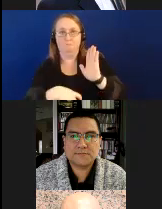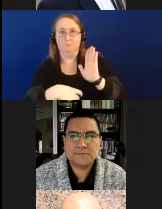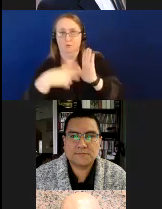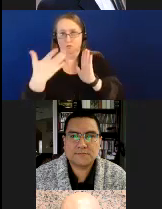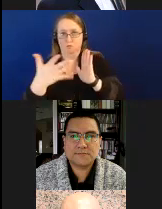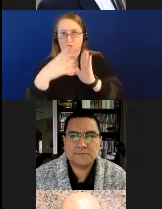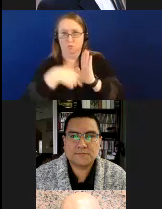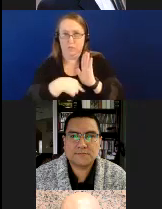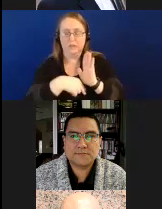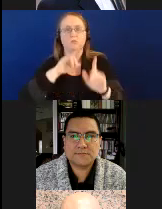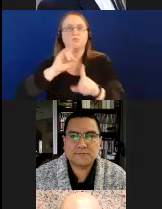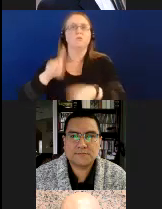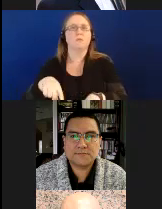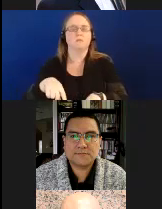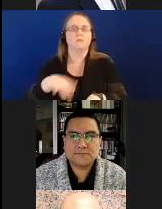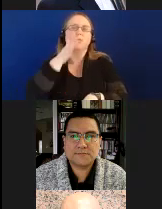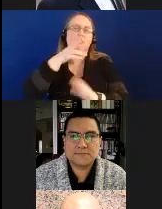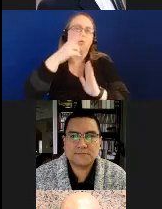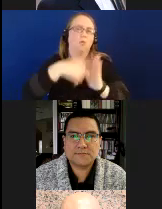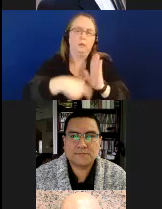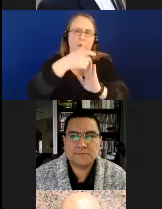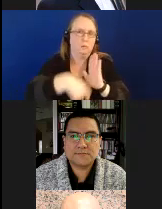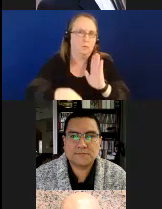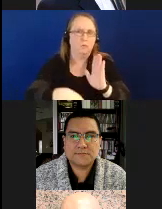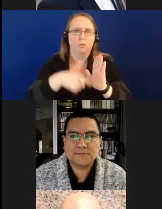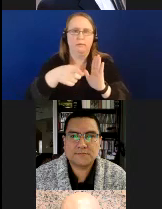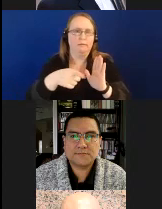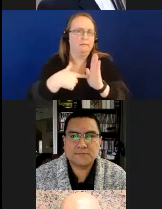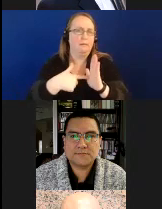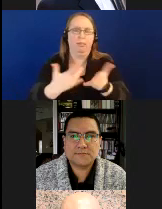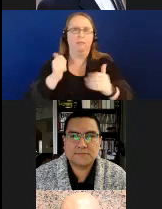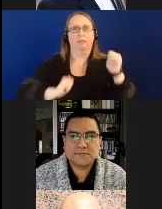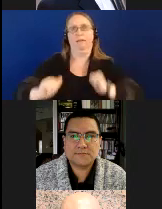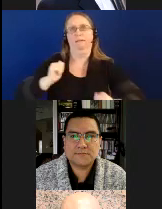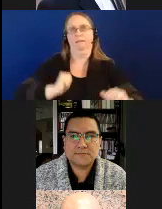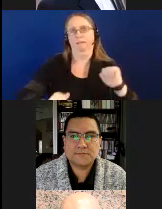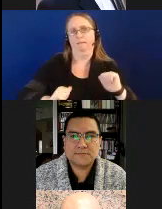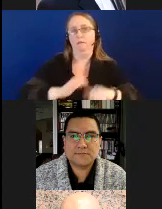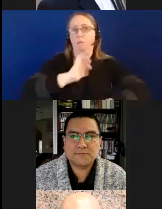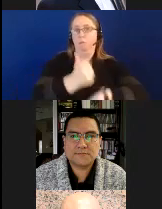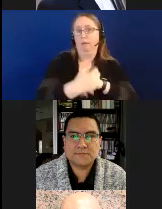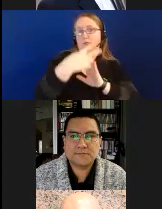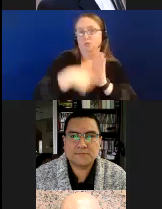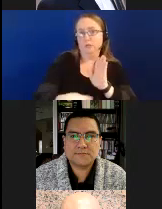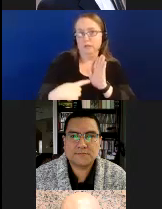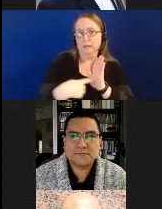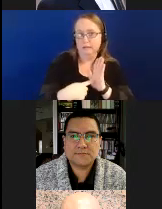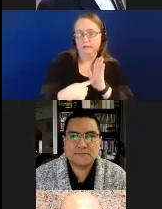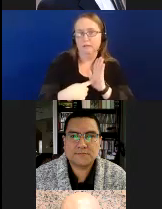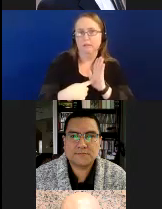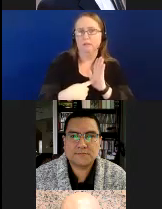be reading a passage. This is an example of a play. And based on what they've read, they are going to